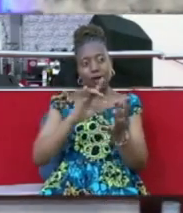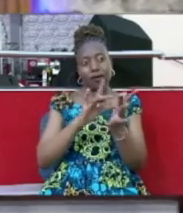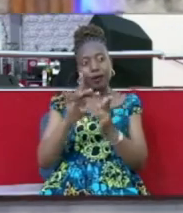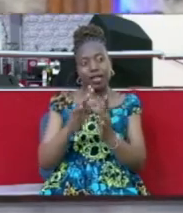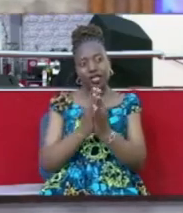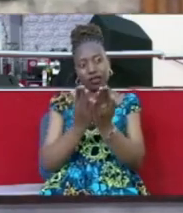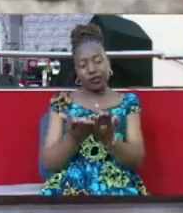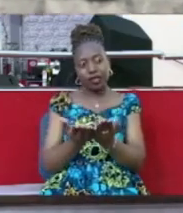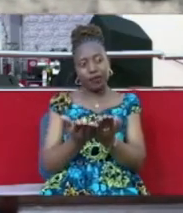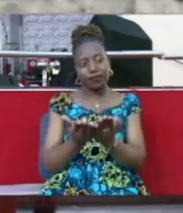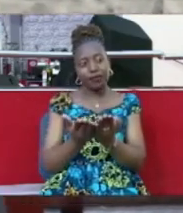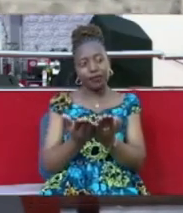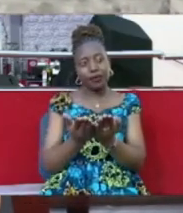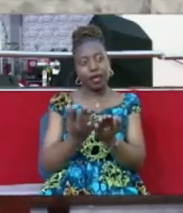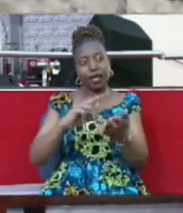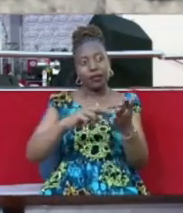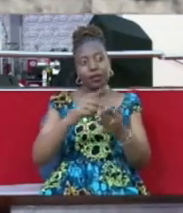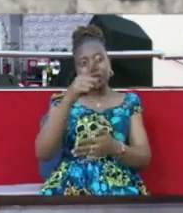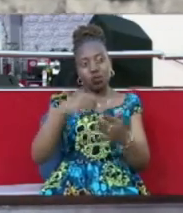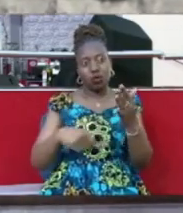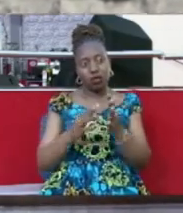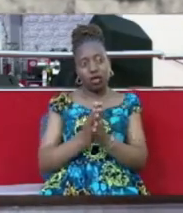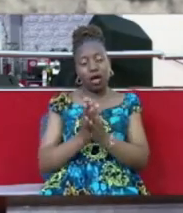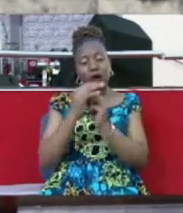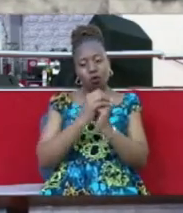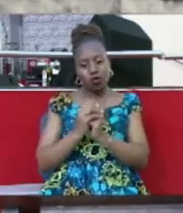In other words, it should be